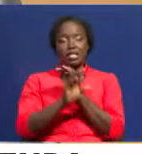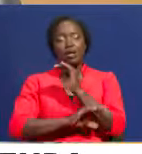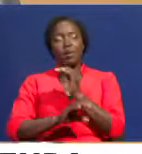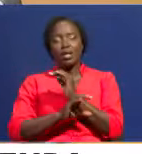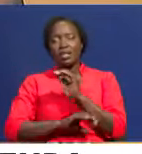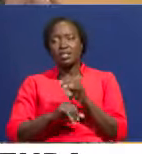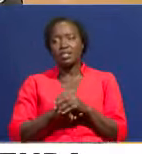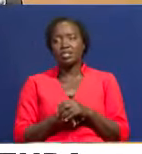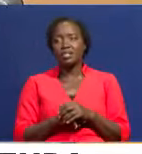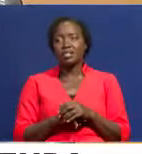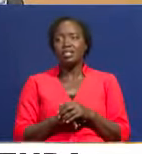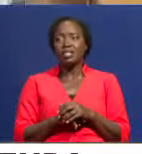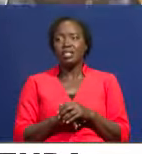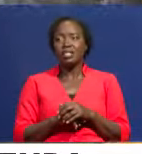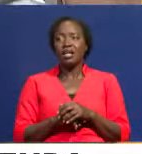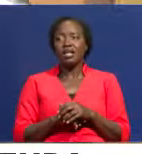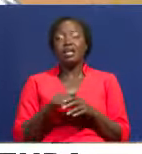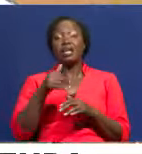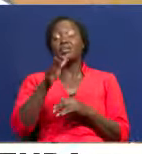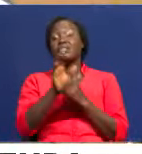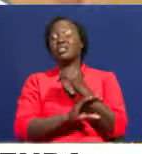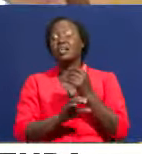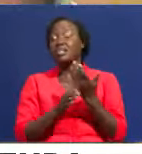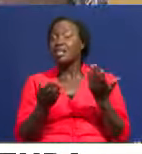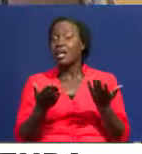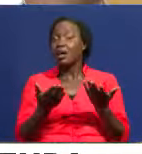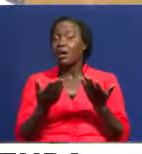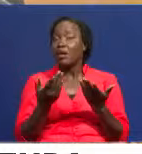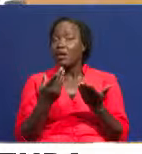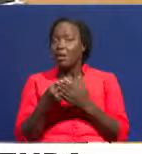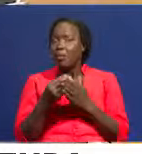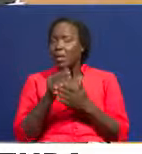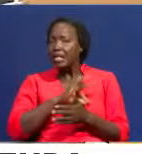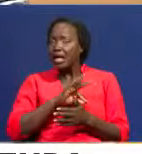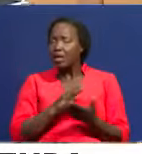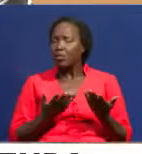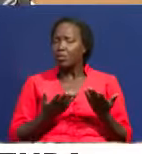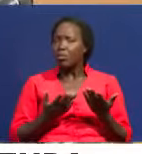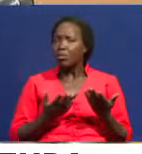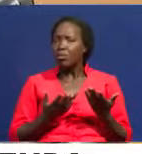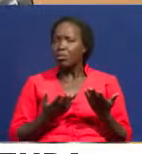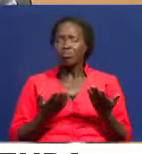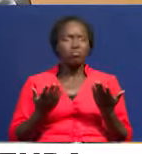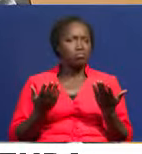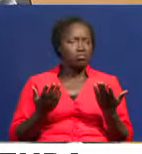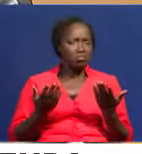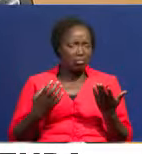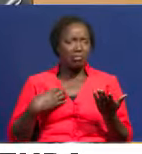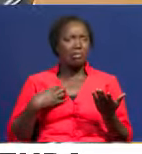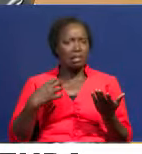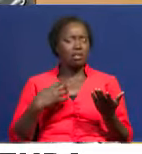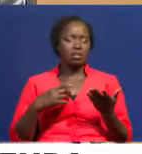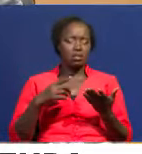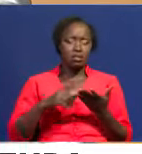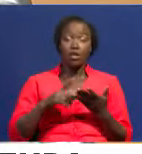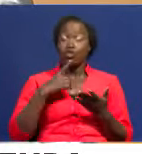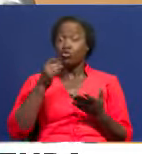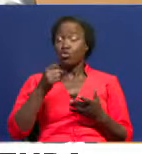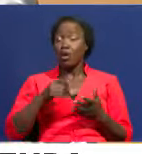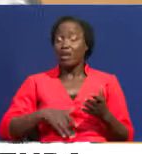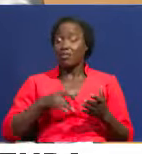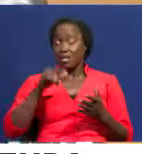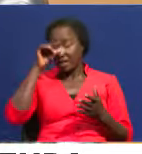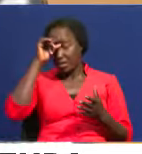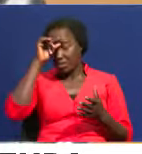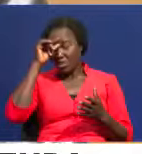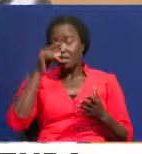country. Look at the footballers outside the country, how much money they earn through sports activities. Mm-hmm. So I feel also the